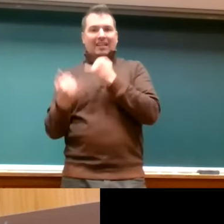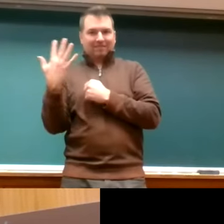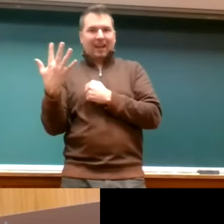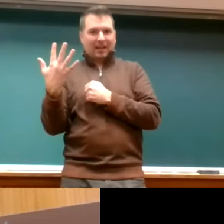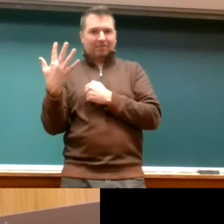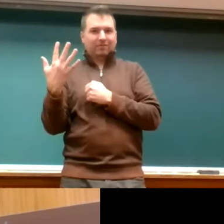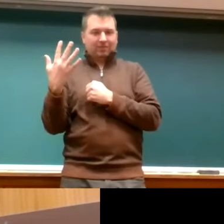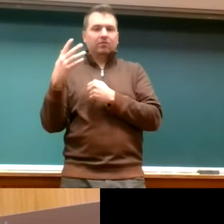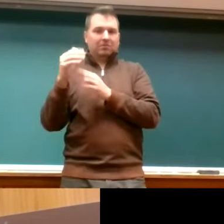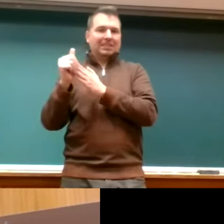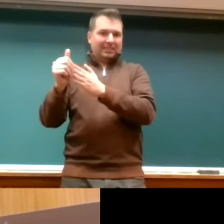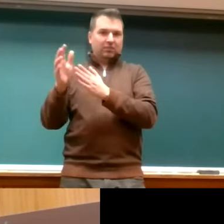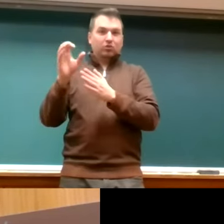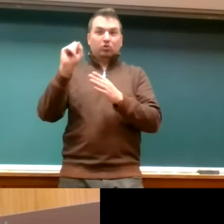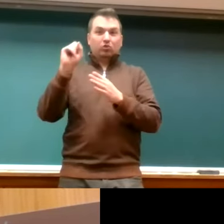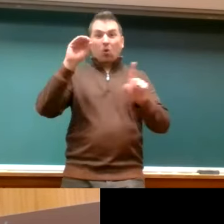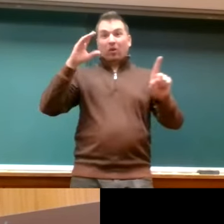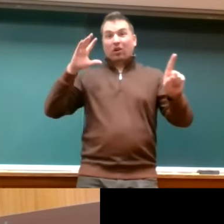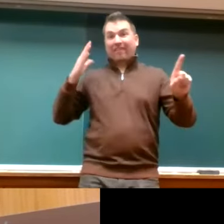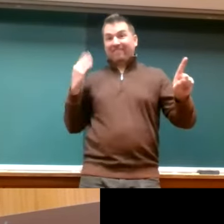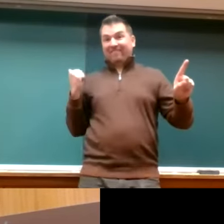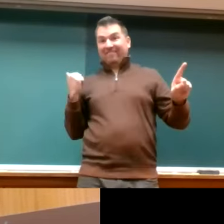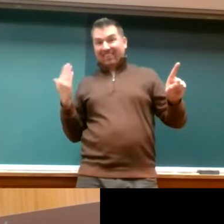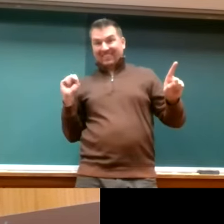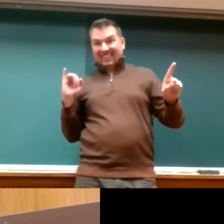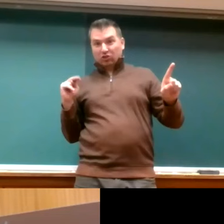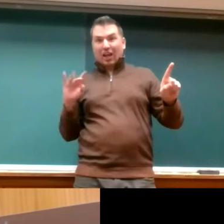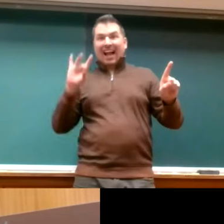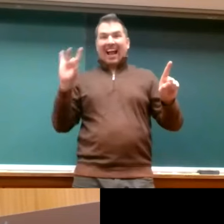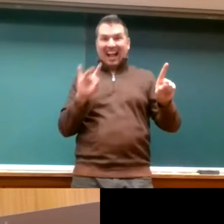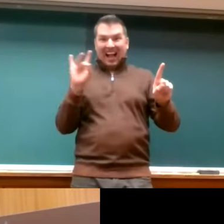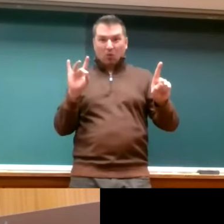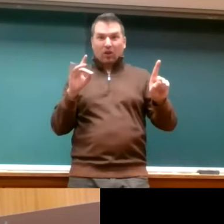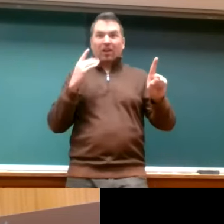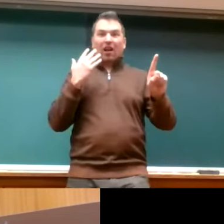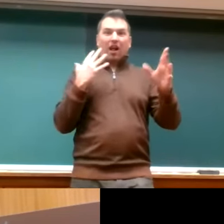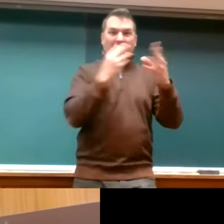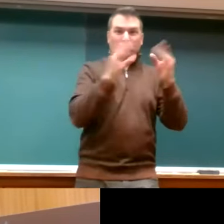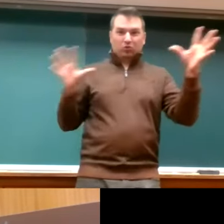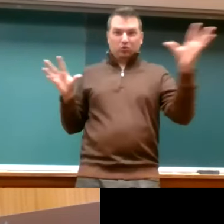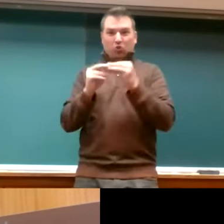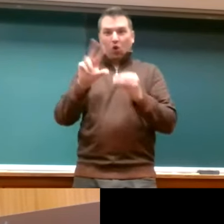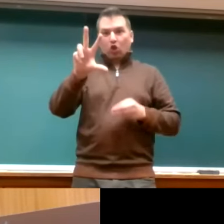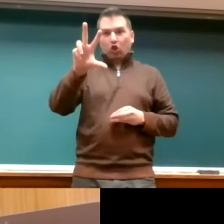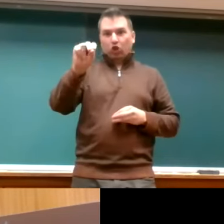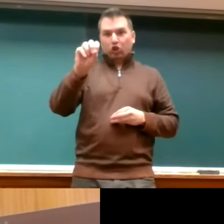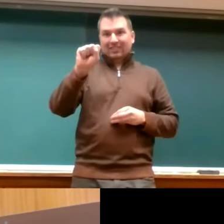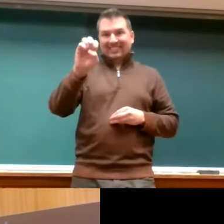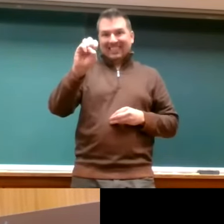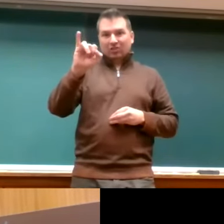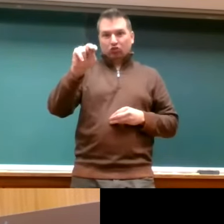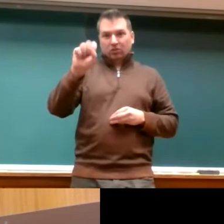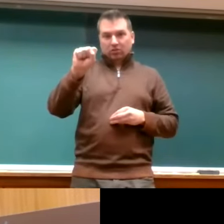sessions plus eight hours online. Then you lead with me helping you. So again, I'm watching you for 15 sessions.